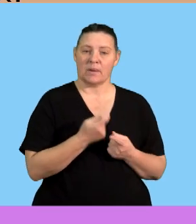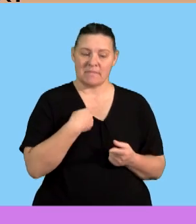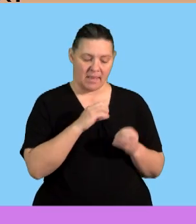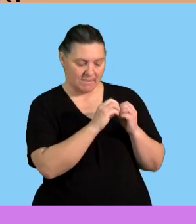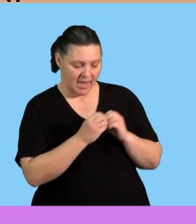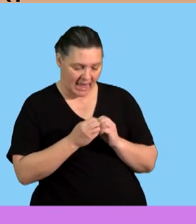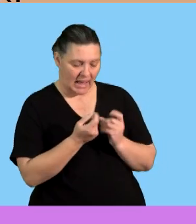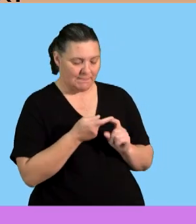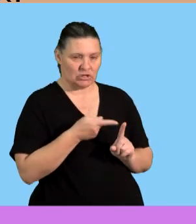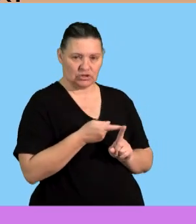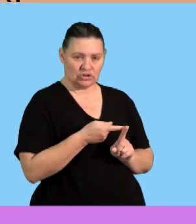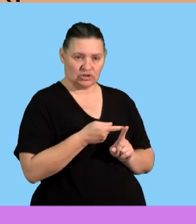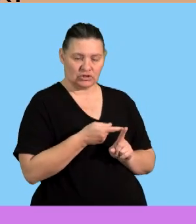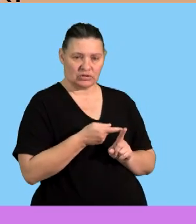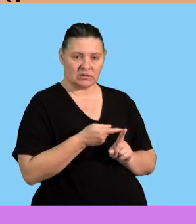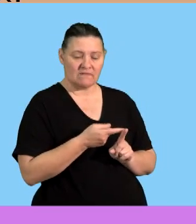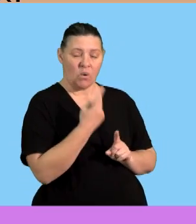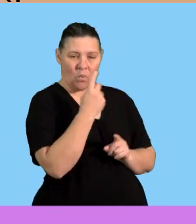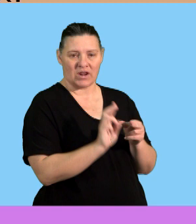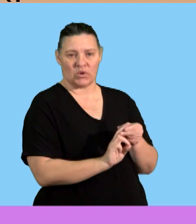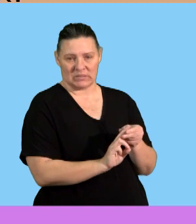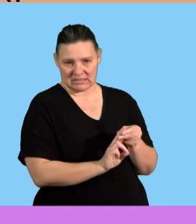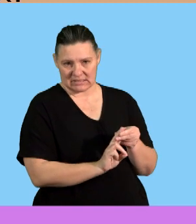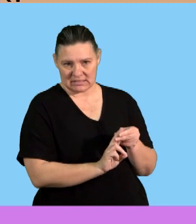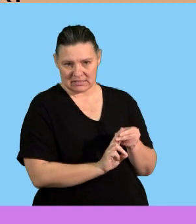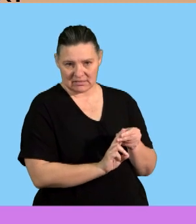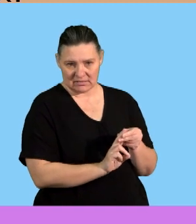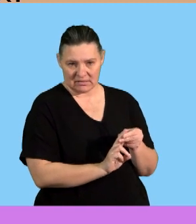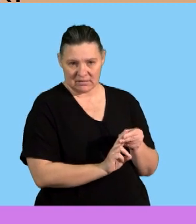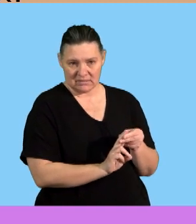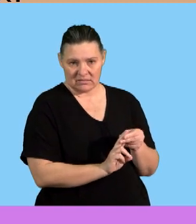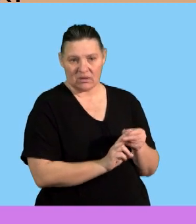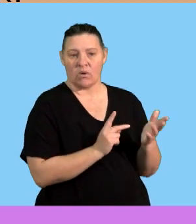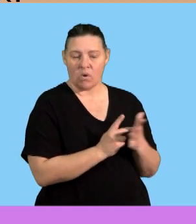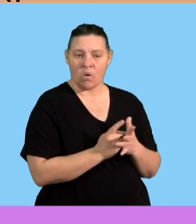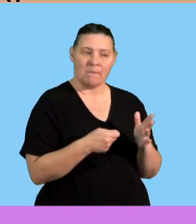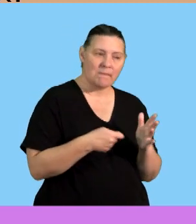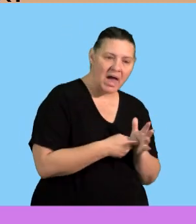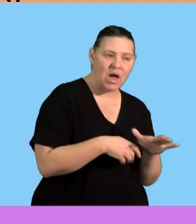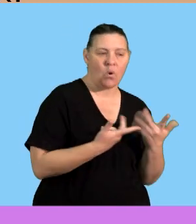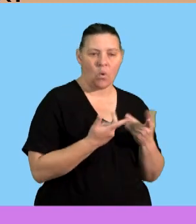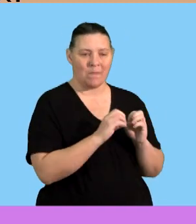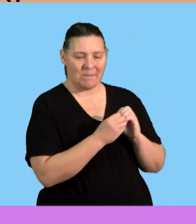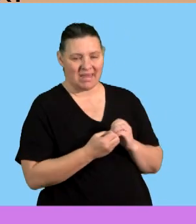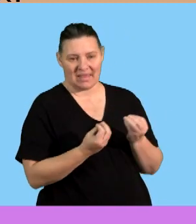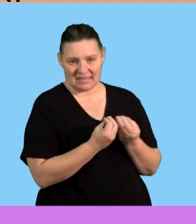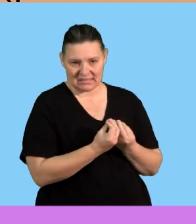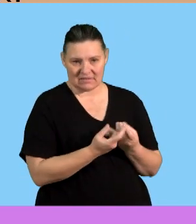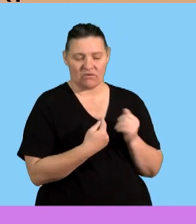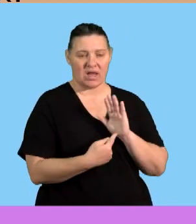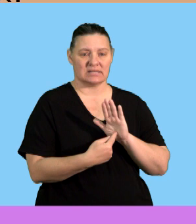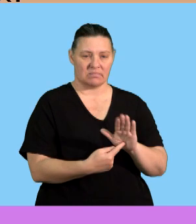that it costs per unit, or either to manufacture or purchase an item.